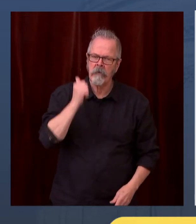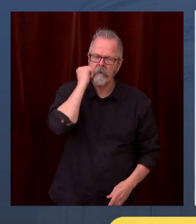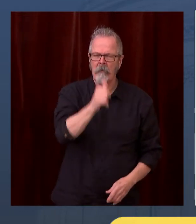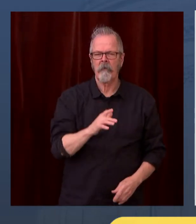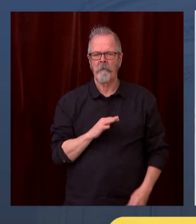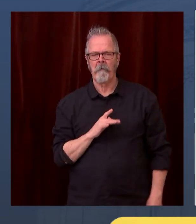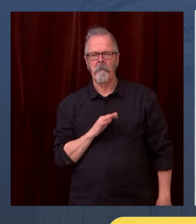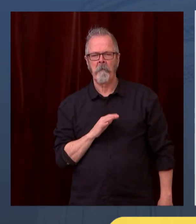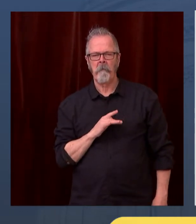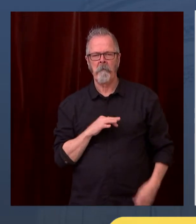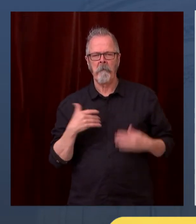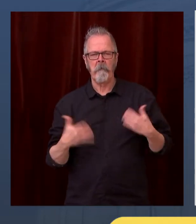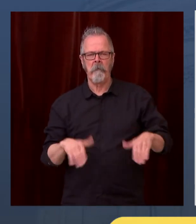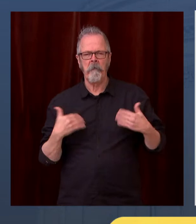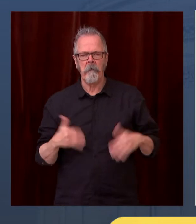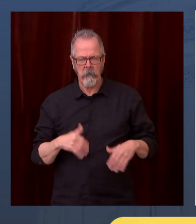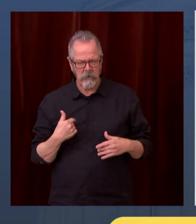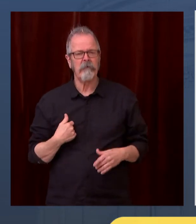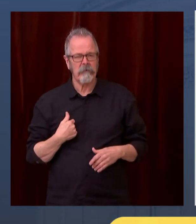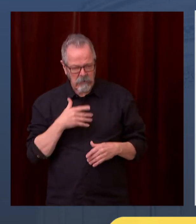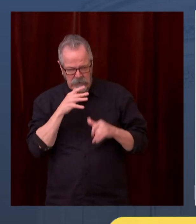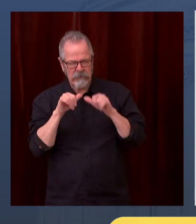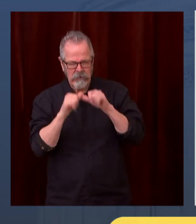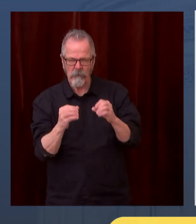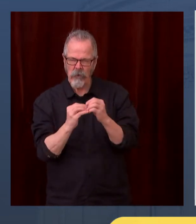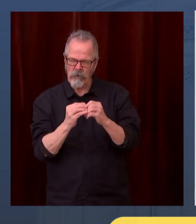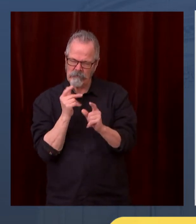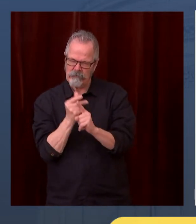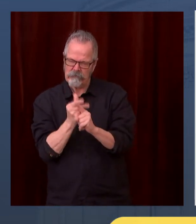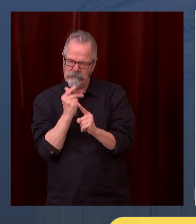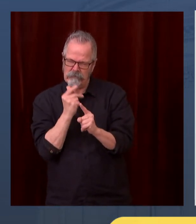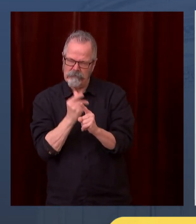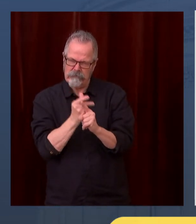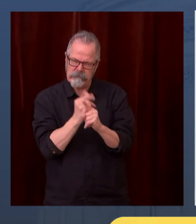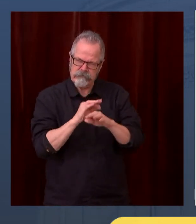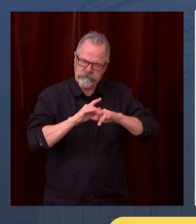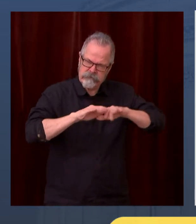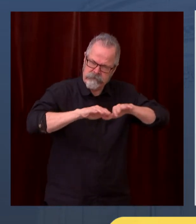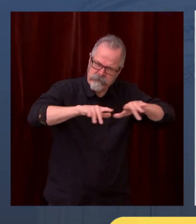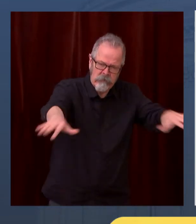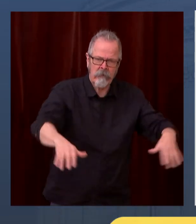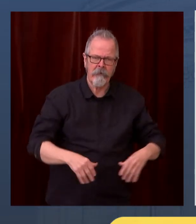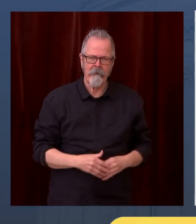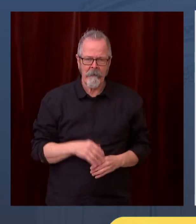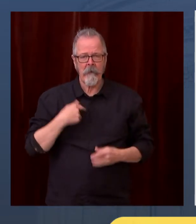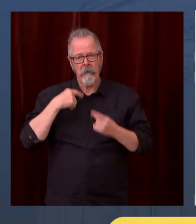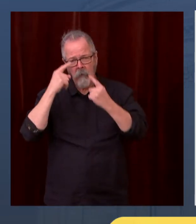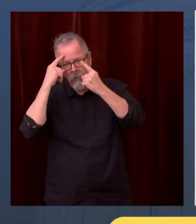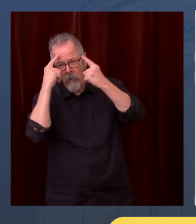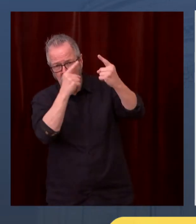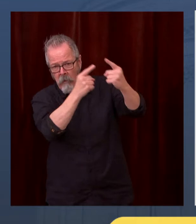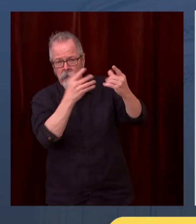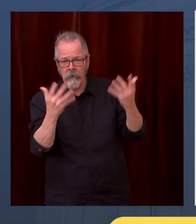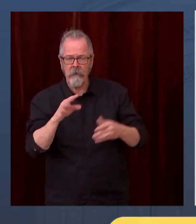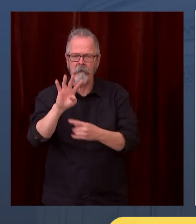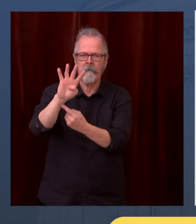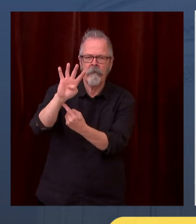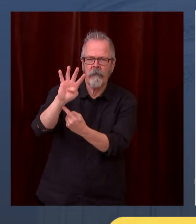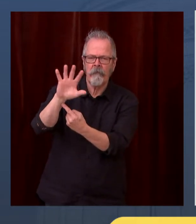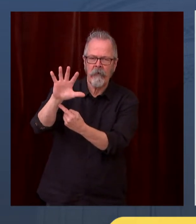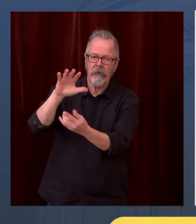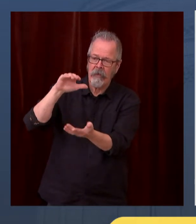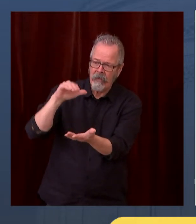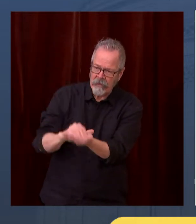even, vaccine supplies are available, we can even get closer to our goal of vaccinating 45,000 people every day. But I do want to